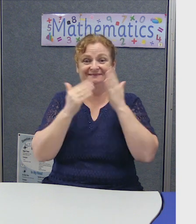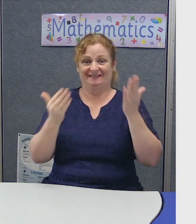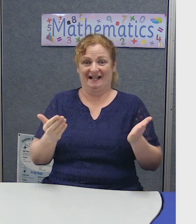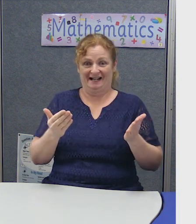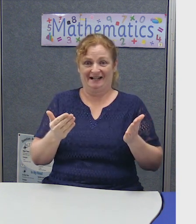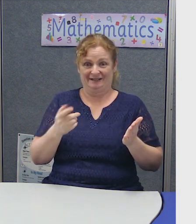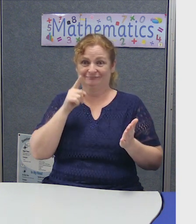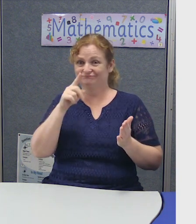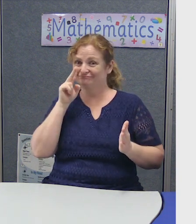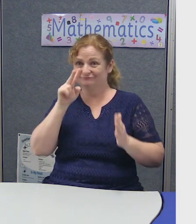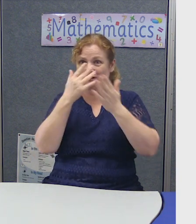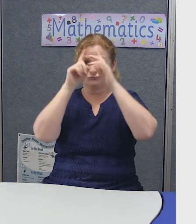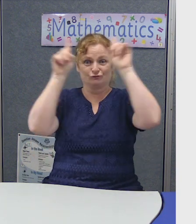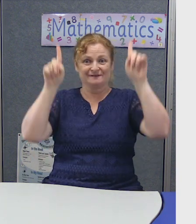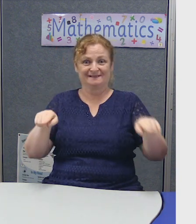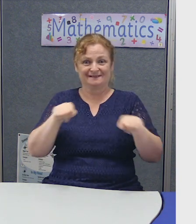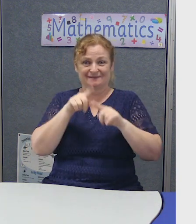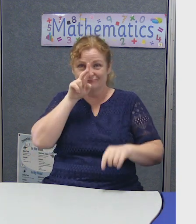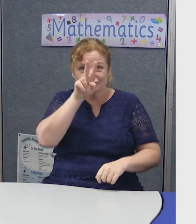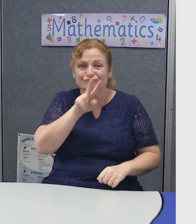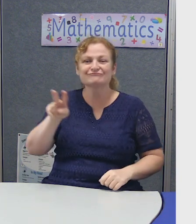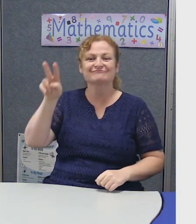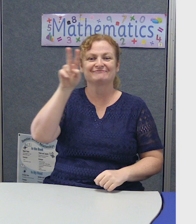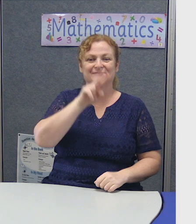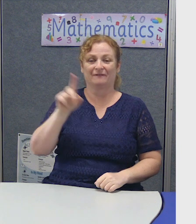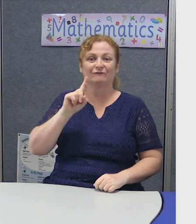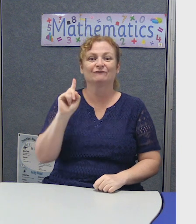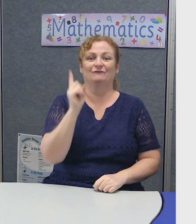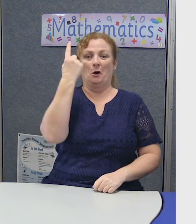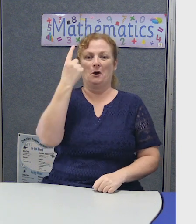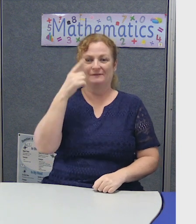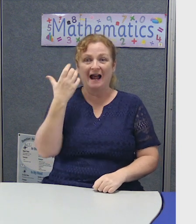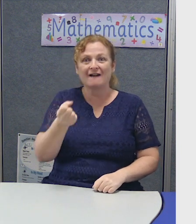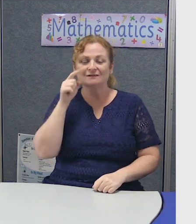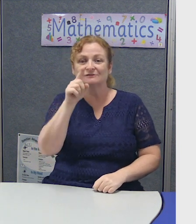On the screen, you can see the first representation.